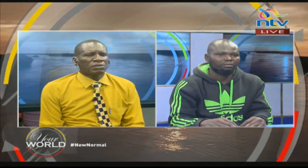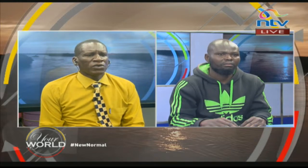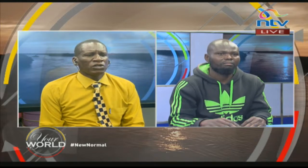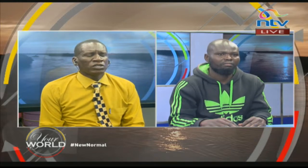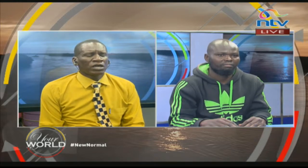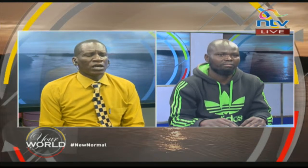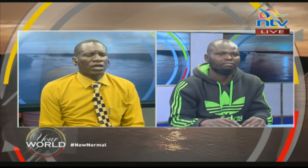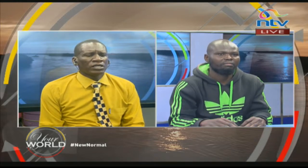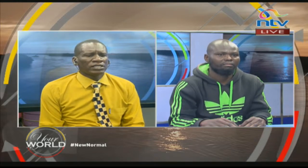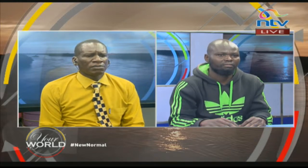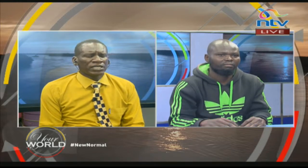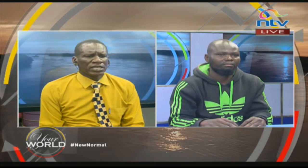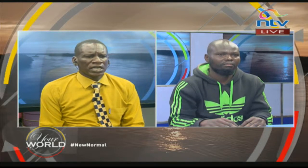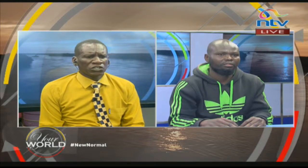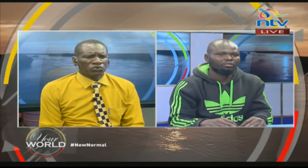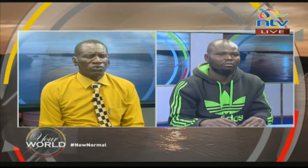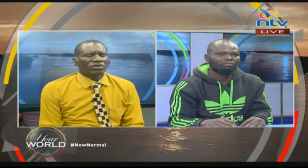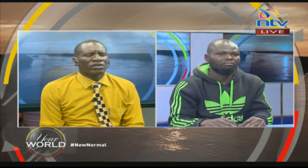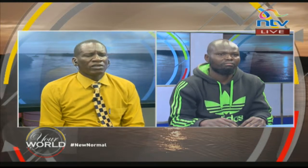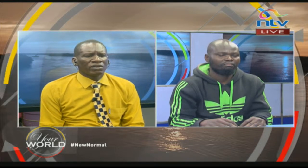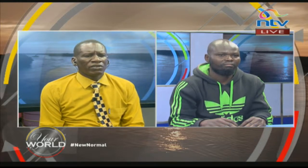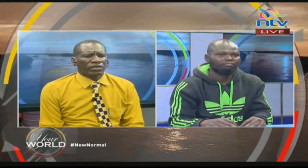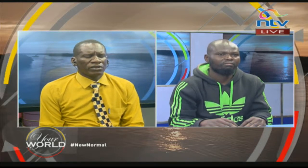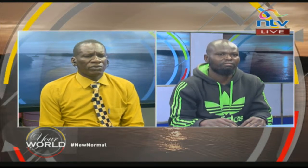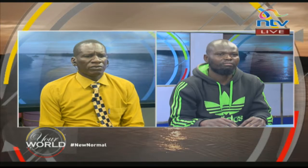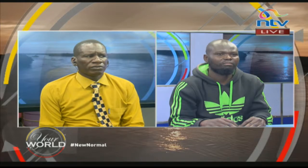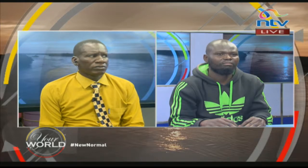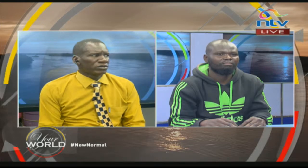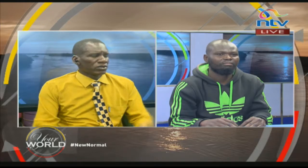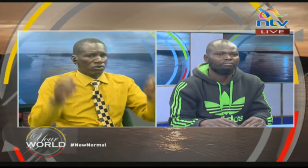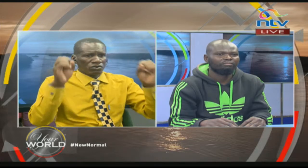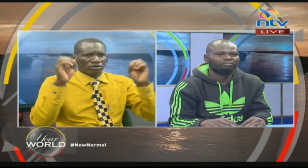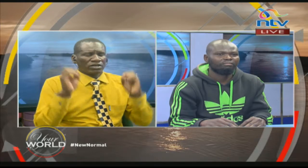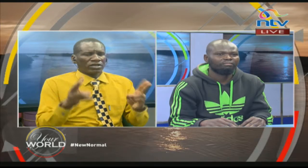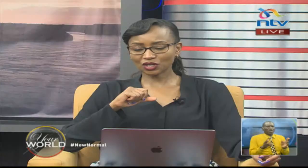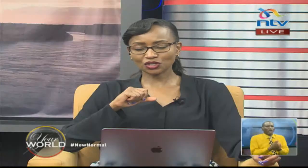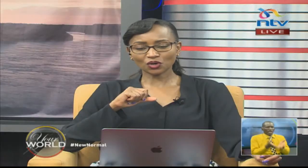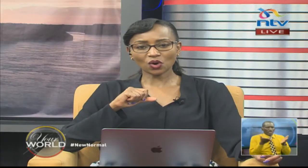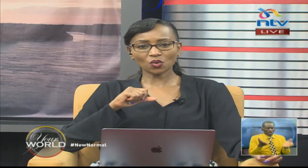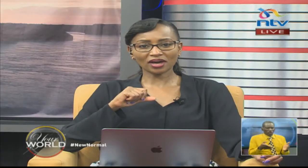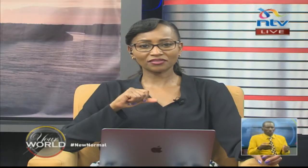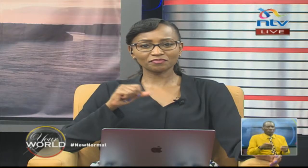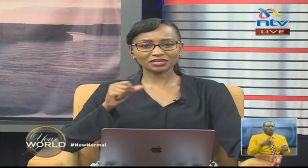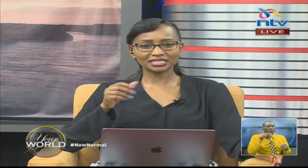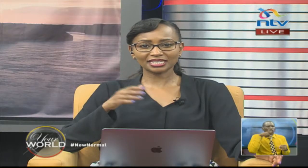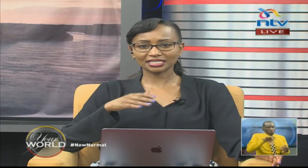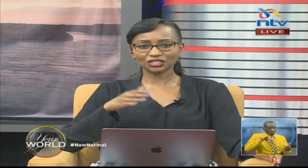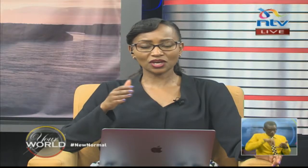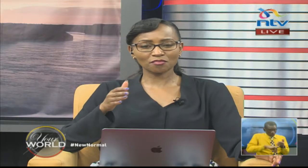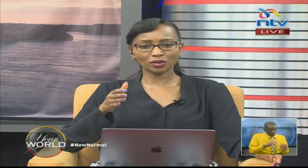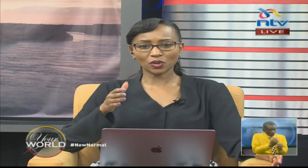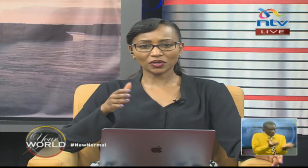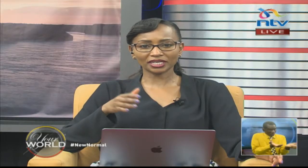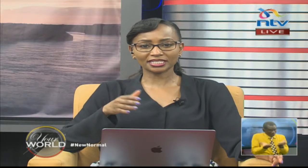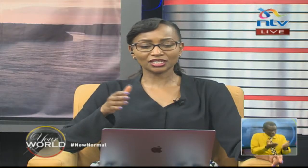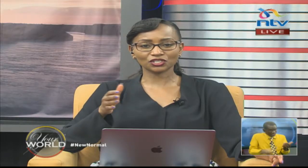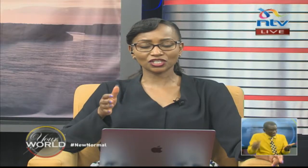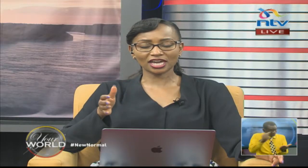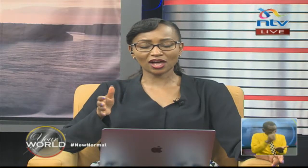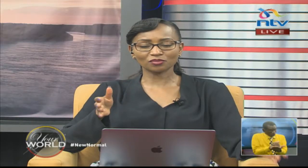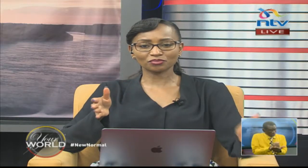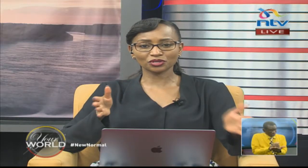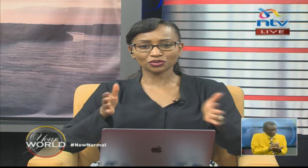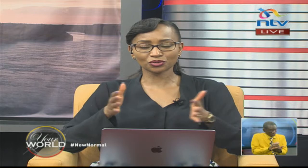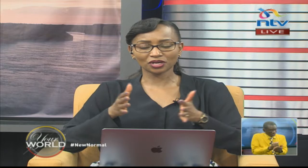even other people without disability can do. Thank you. And is your wife in business? Is she employed? Does